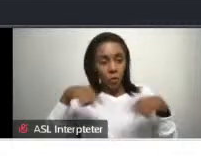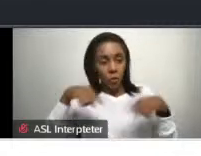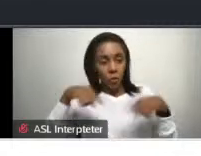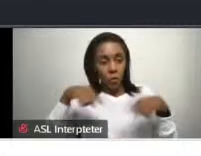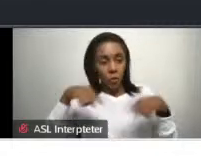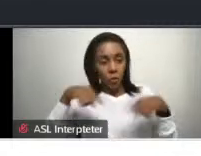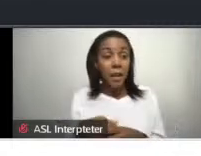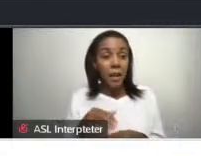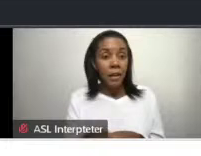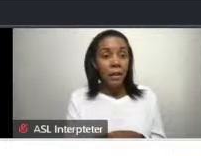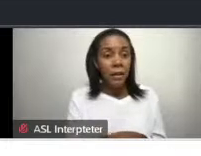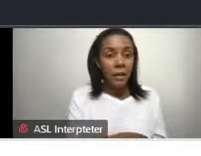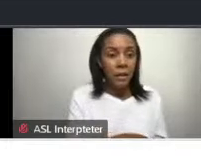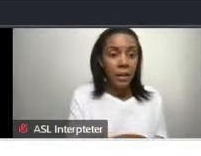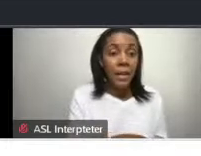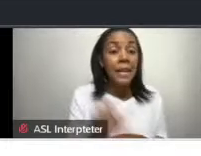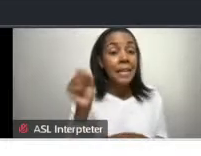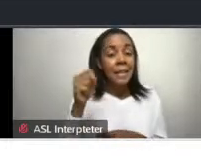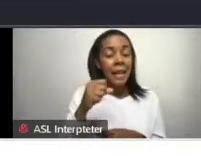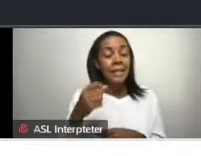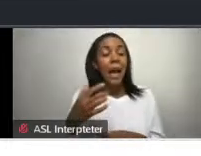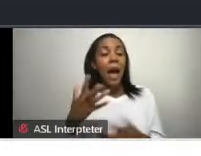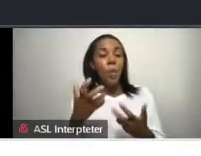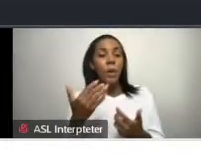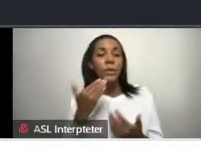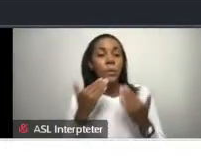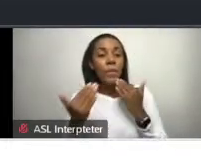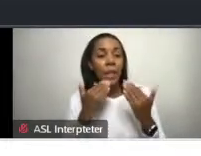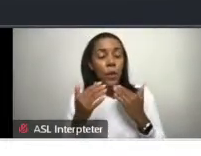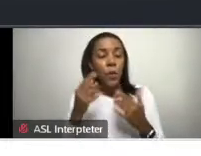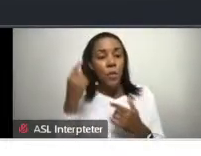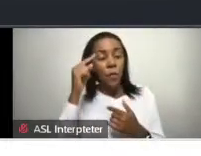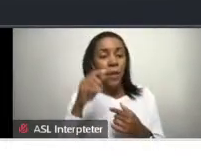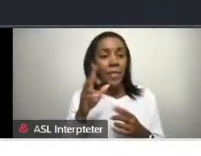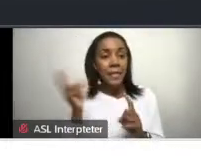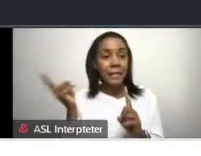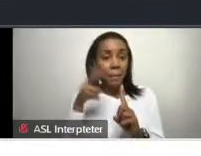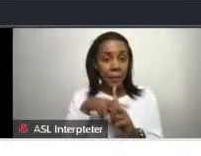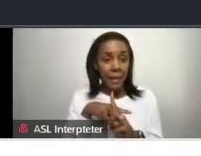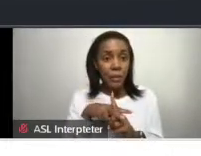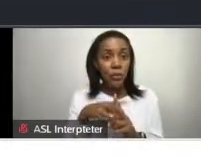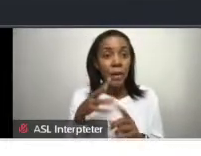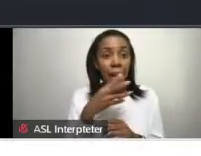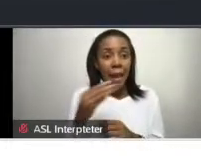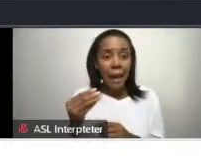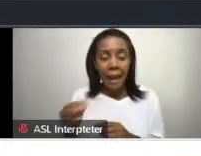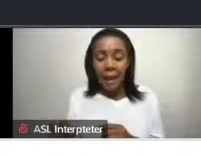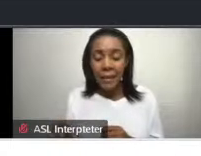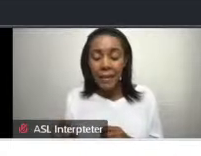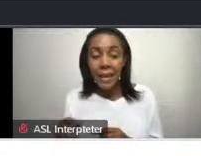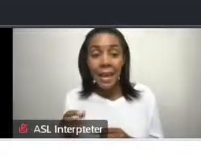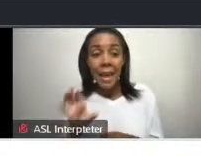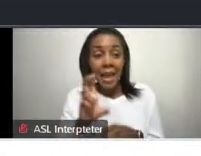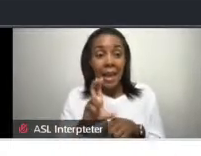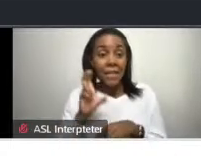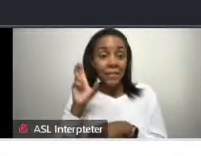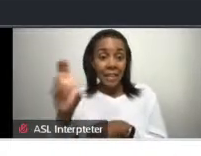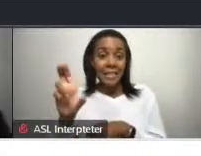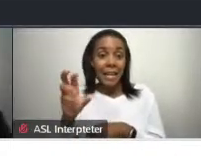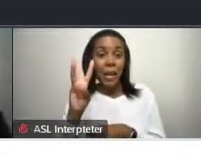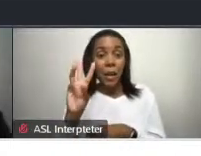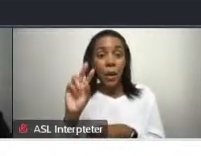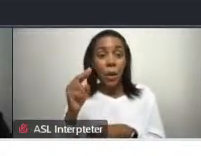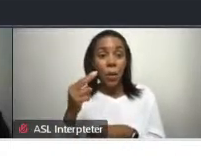Councilwoman Robinson? Yes, I'd like to thank you for this application and investing in